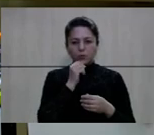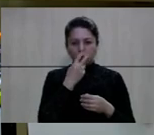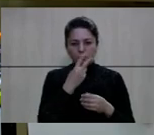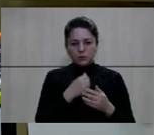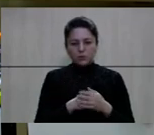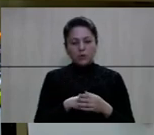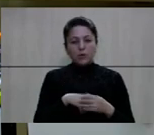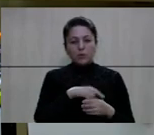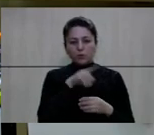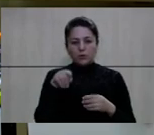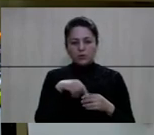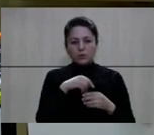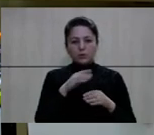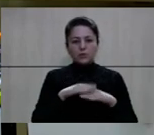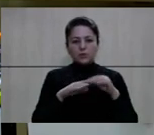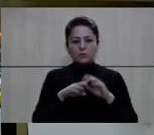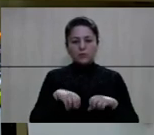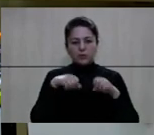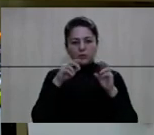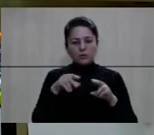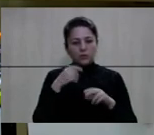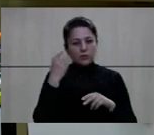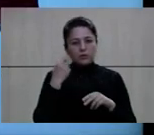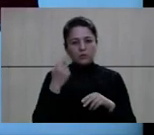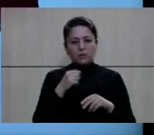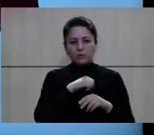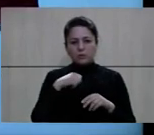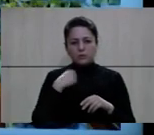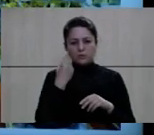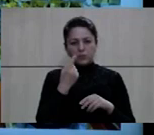egalaridan birontasini siz o'zingizda tasavvur qilib ko'ring.